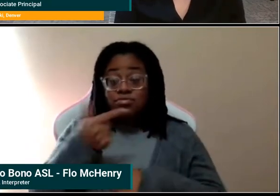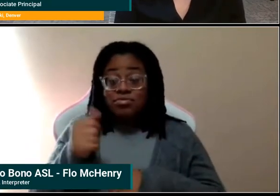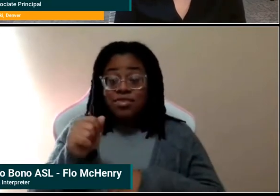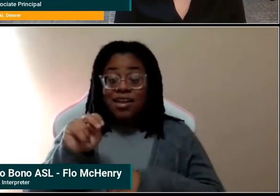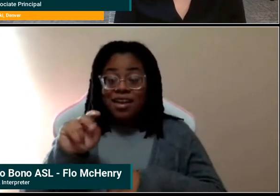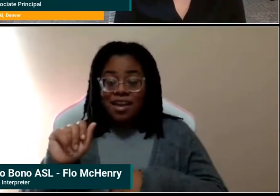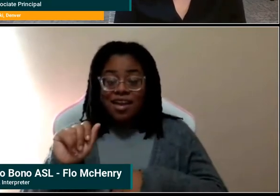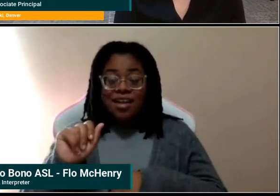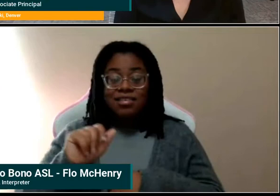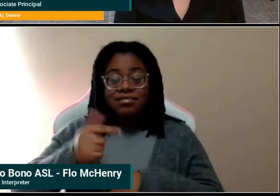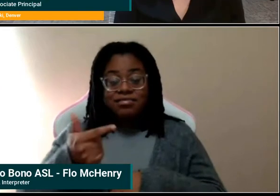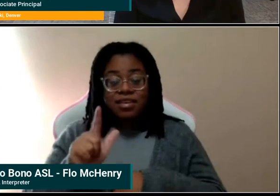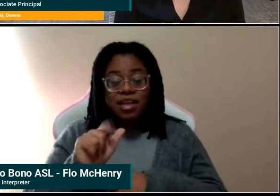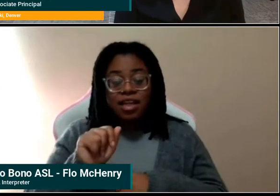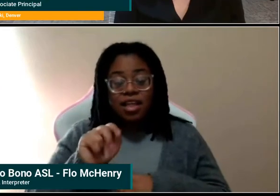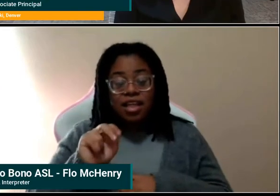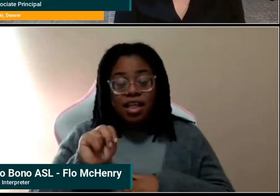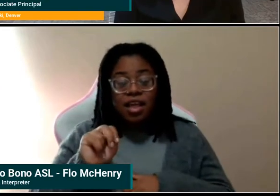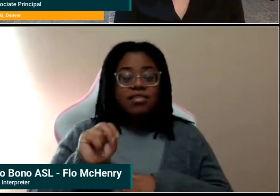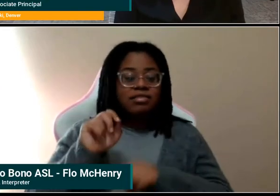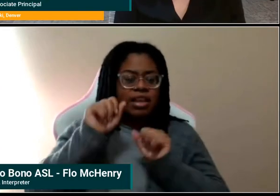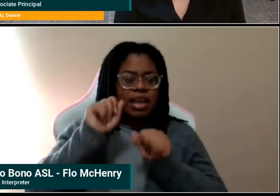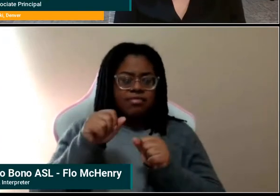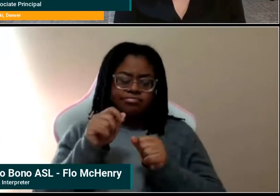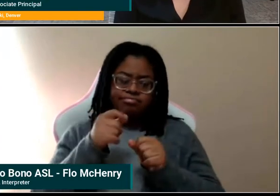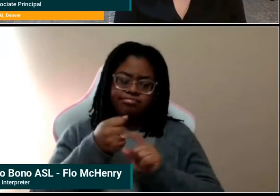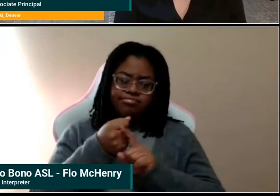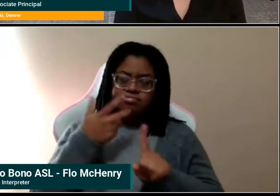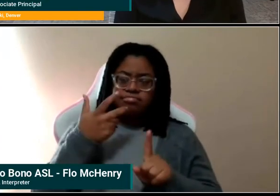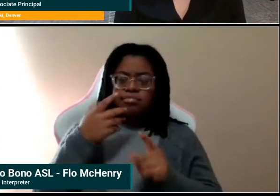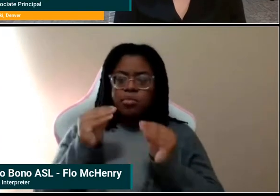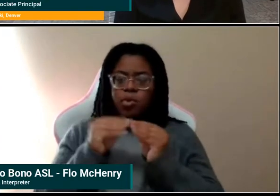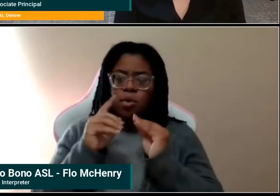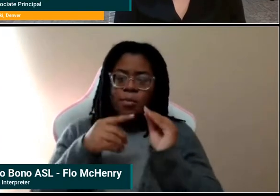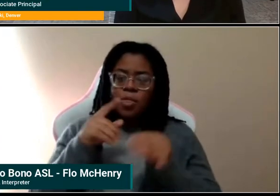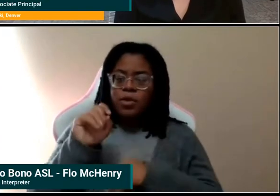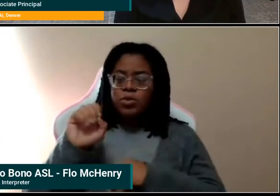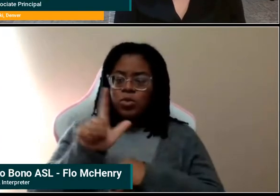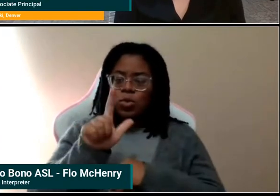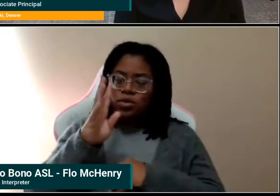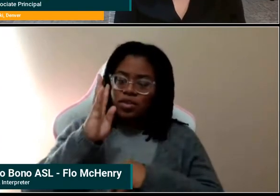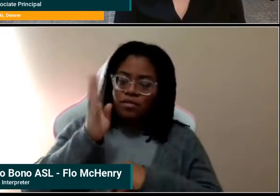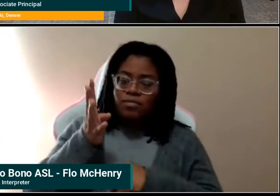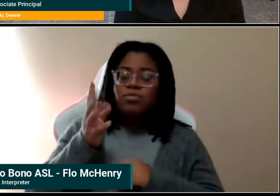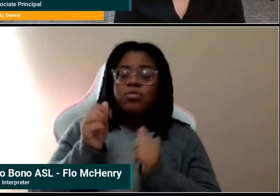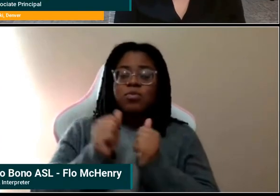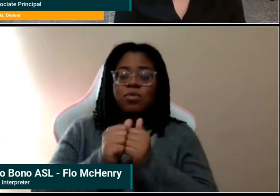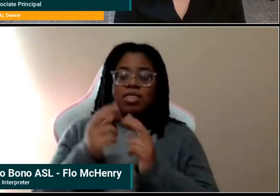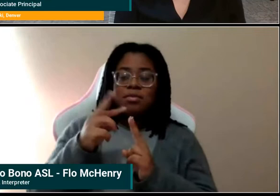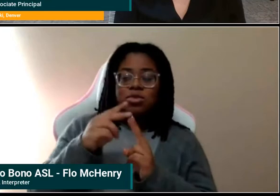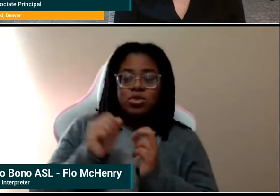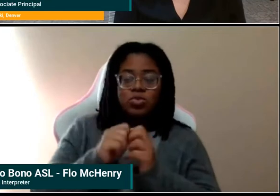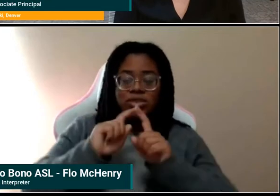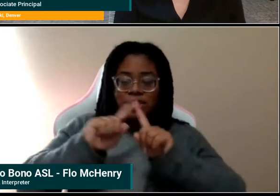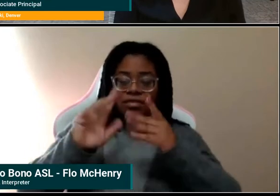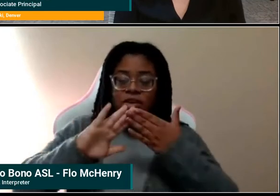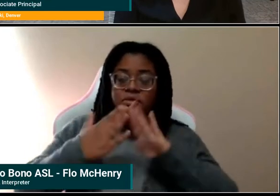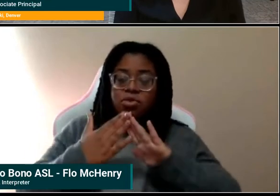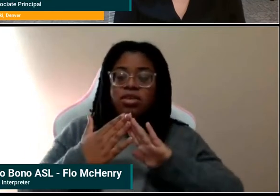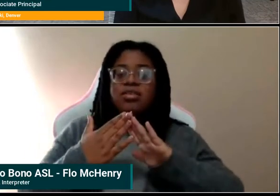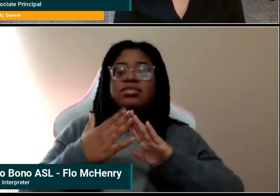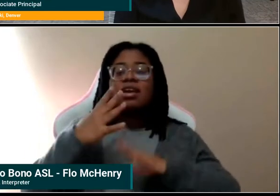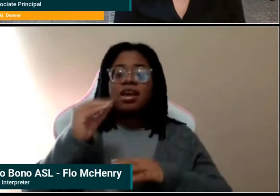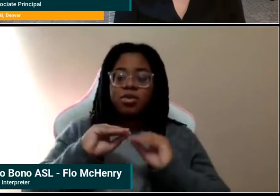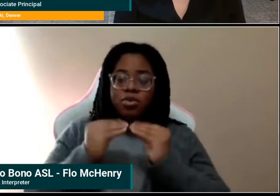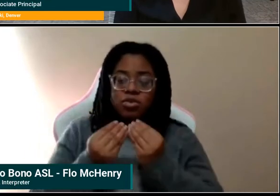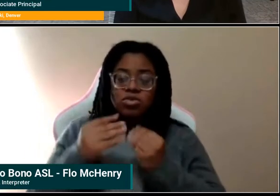to talk about a tool that they developed in partnership with many different communities and